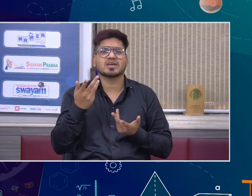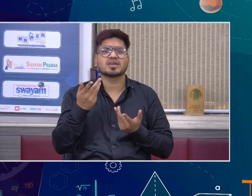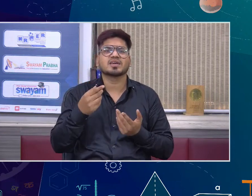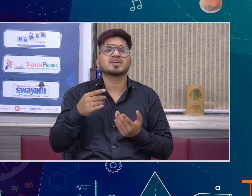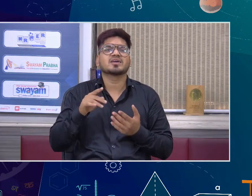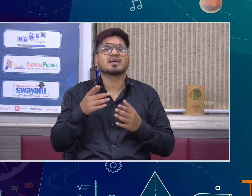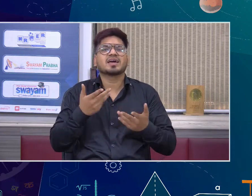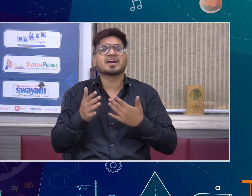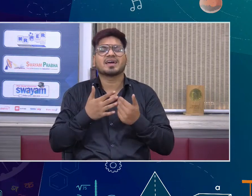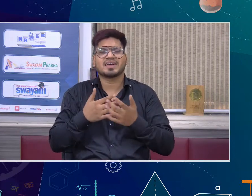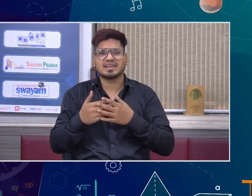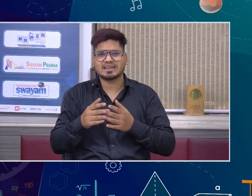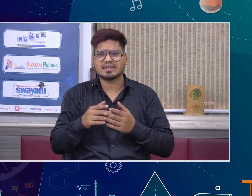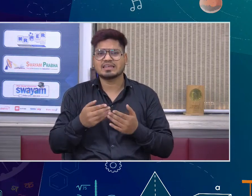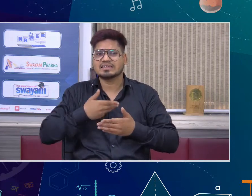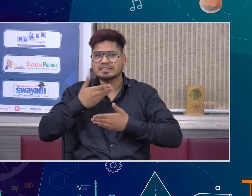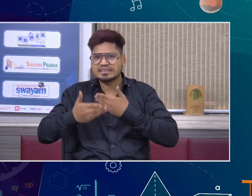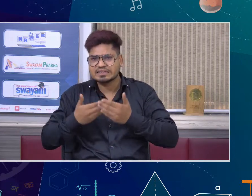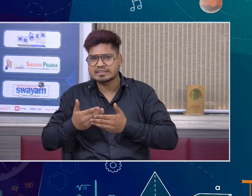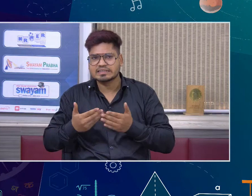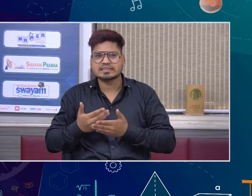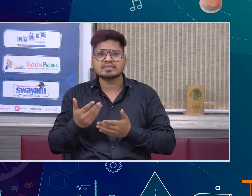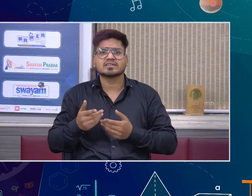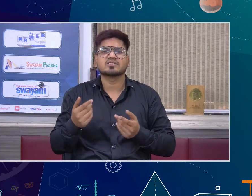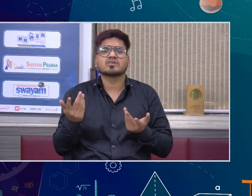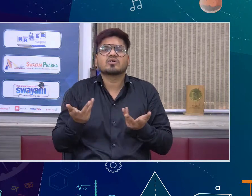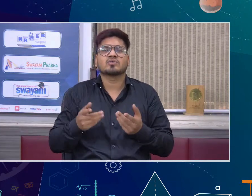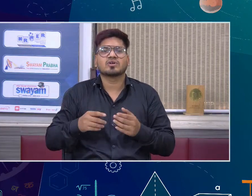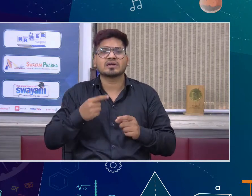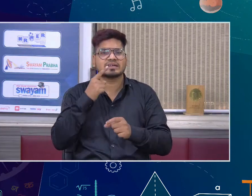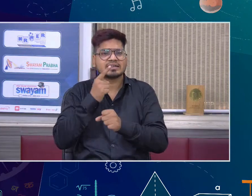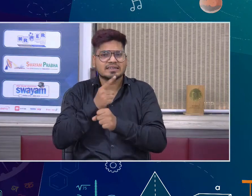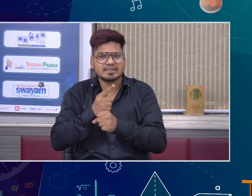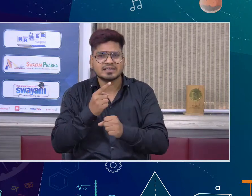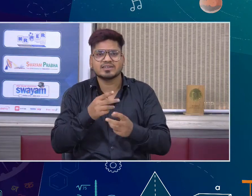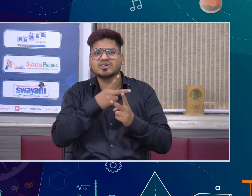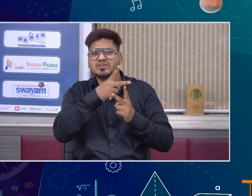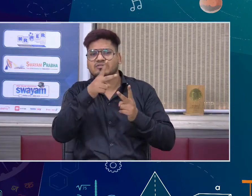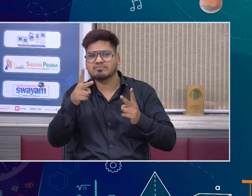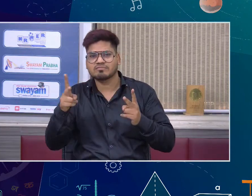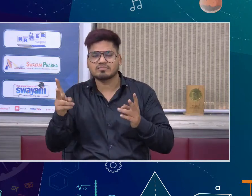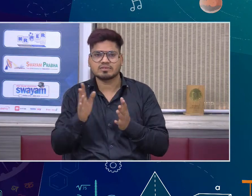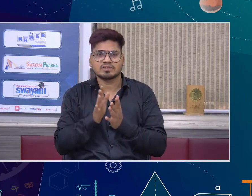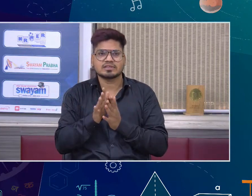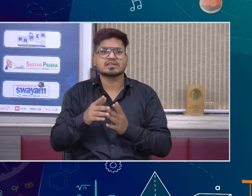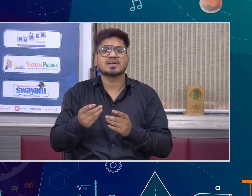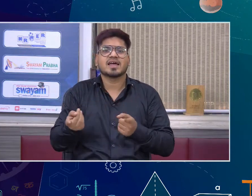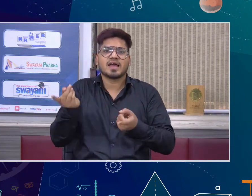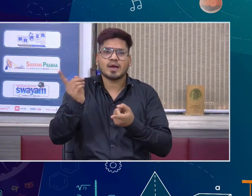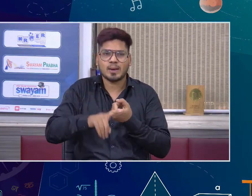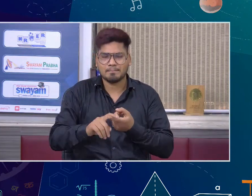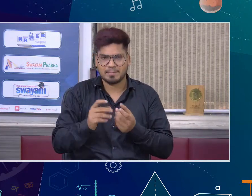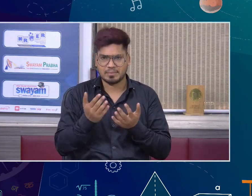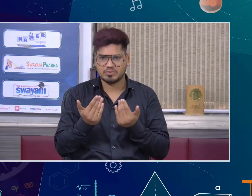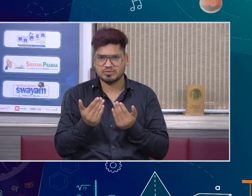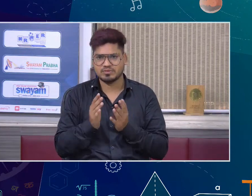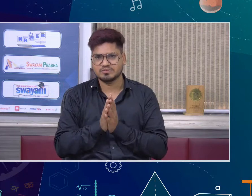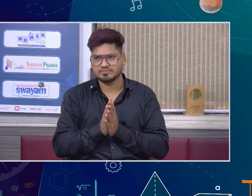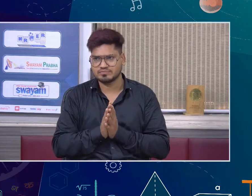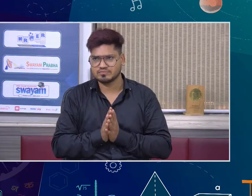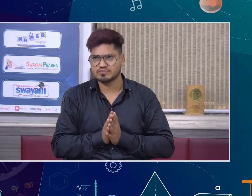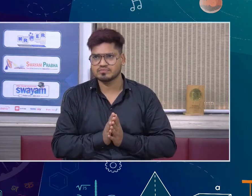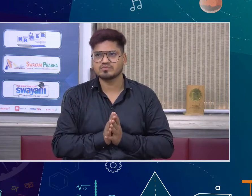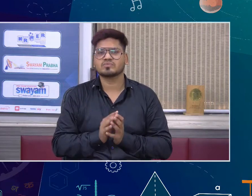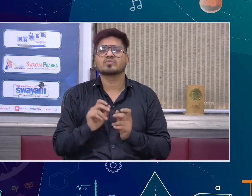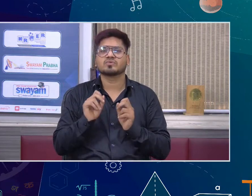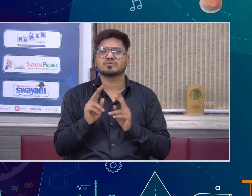directly meeting the their therapist or teacher or someone else. So these things happening. Okay.